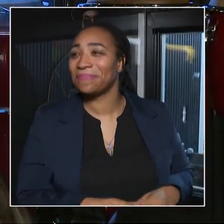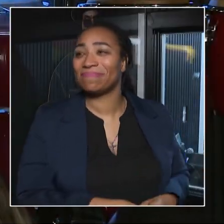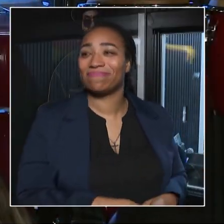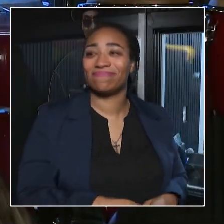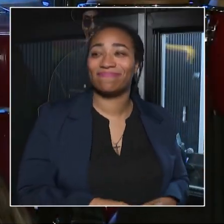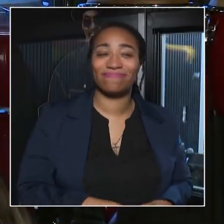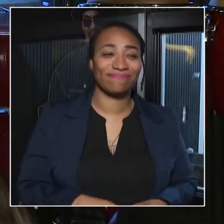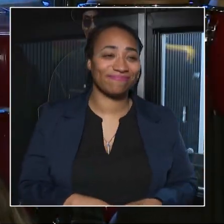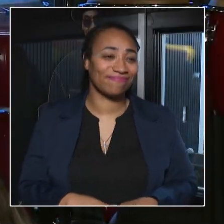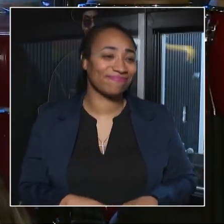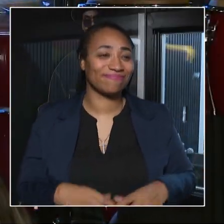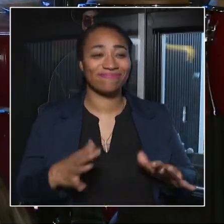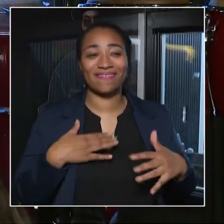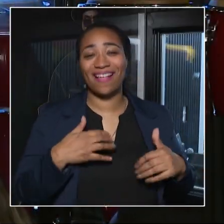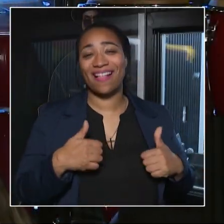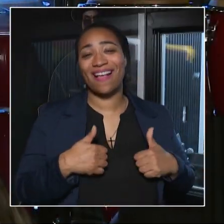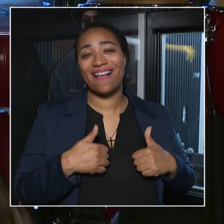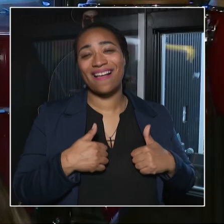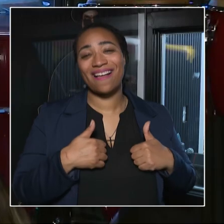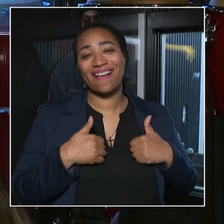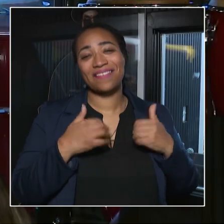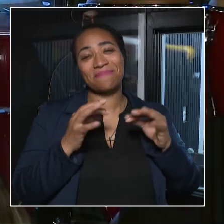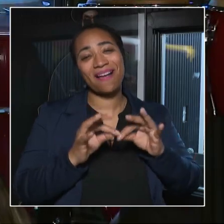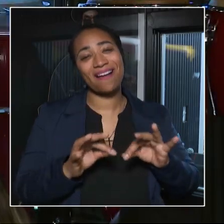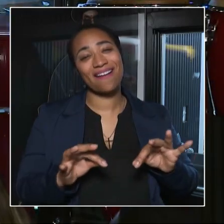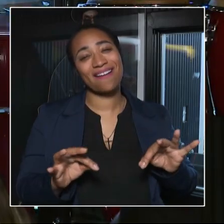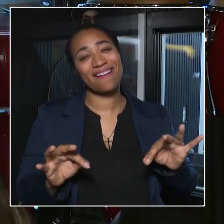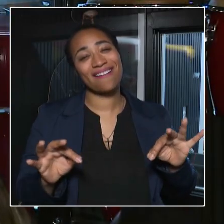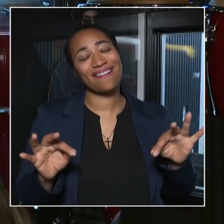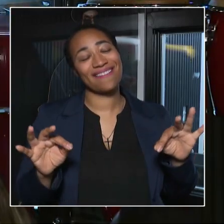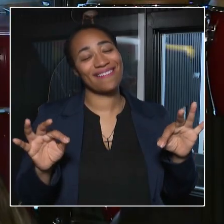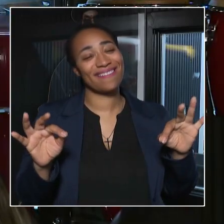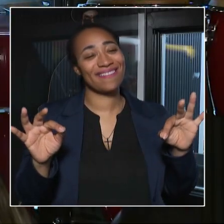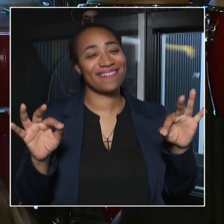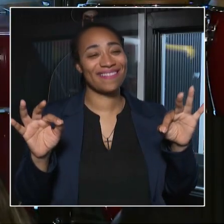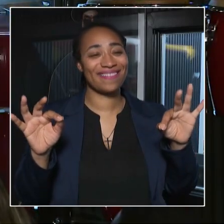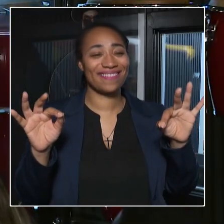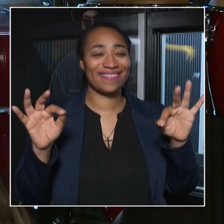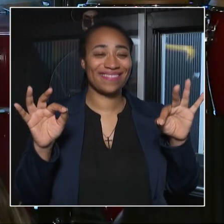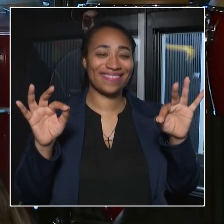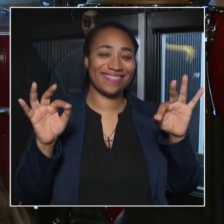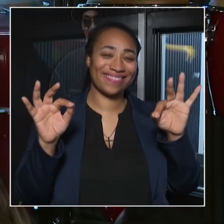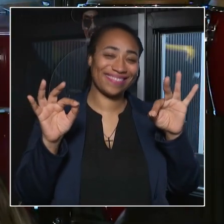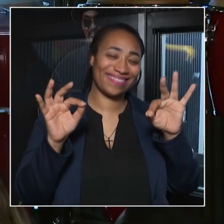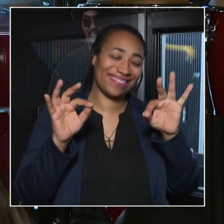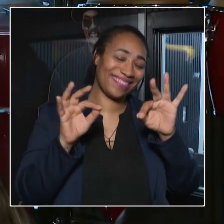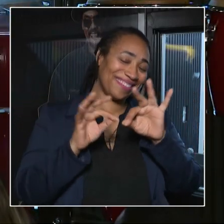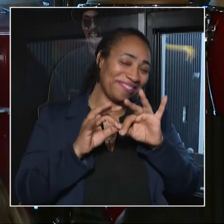Recipe